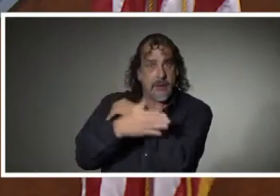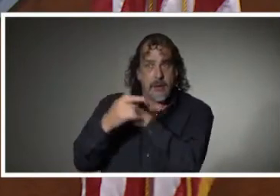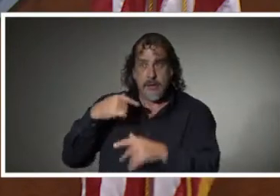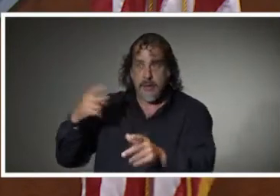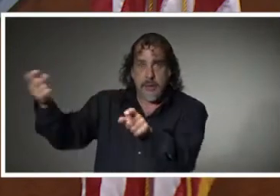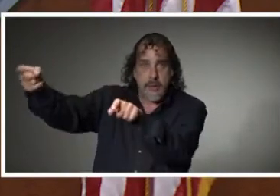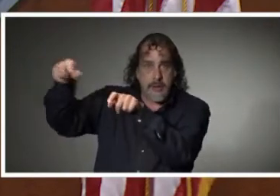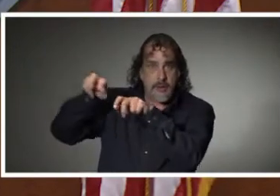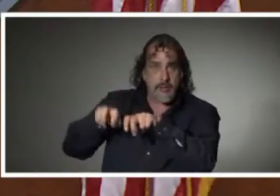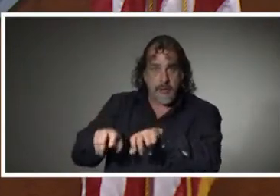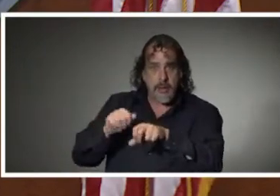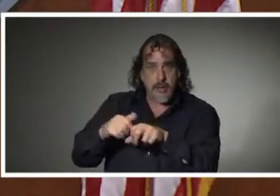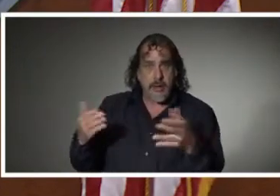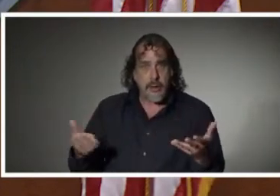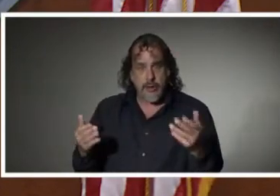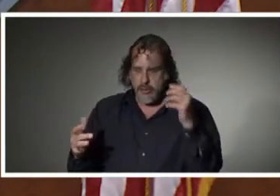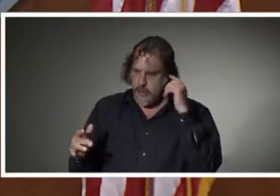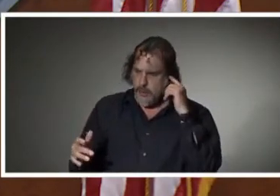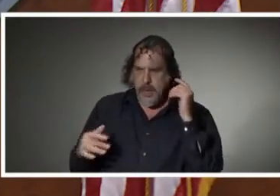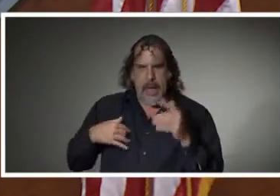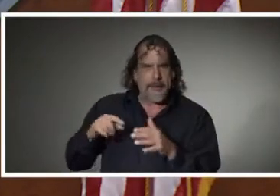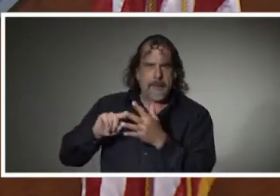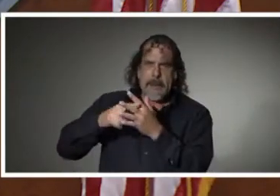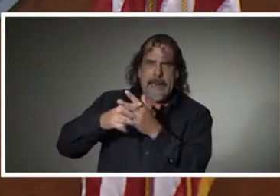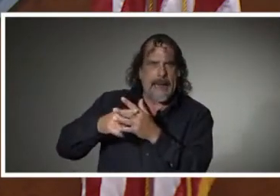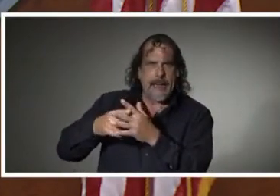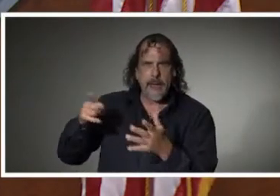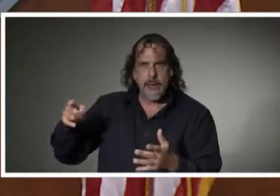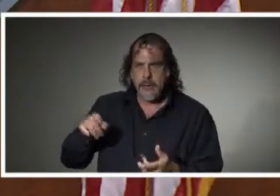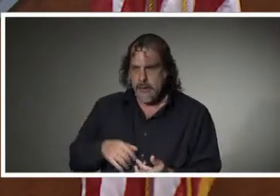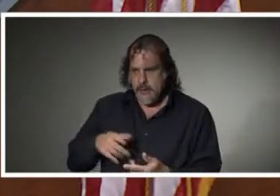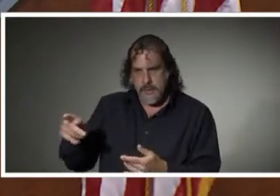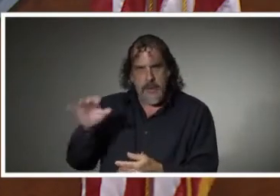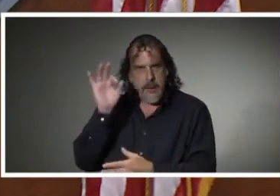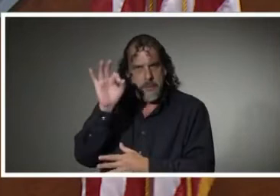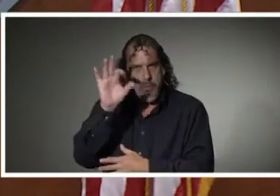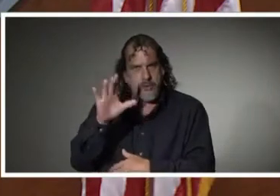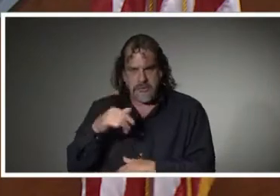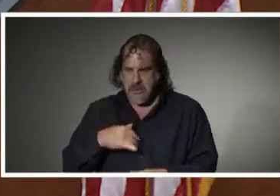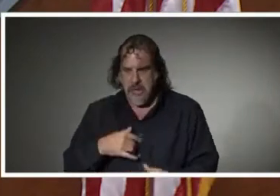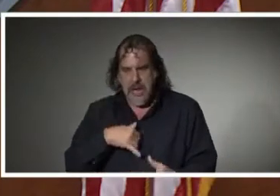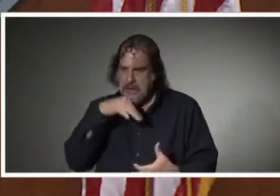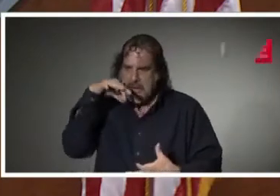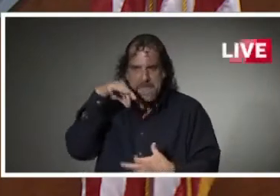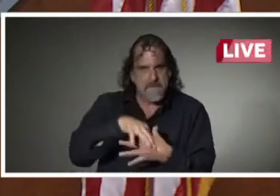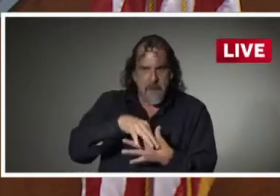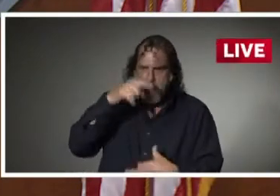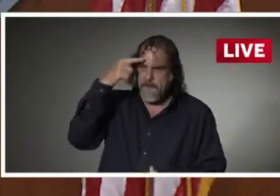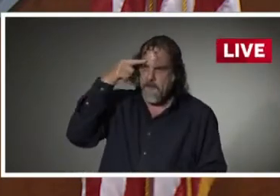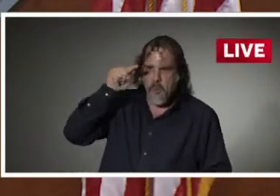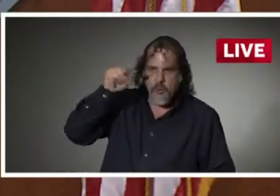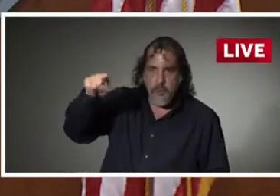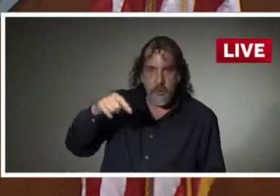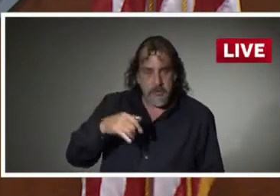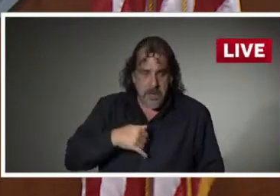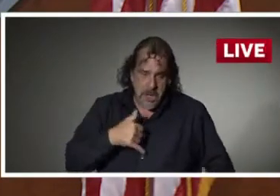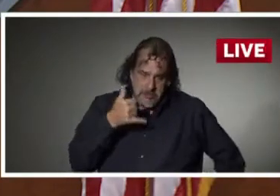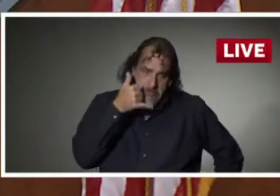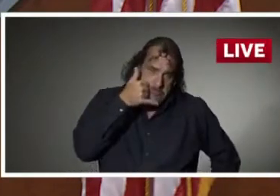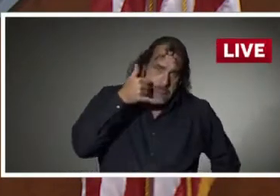brought up and had at one of our press conferences early on. The gentleman who made it very clear he didn't vote for me when I called